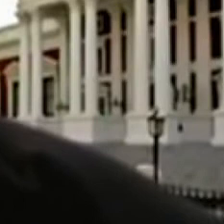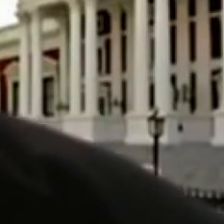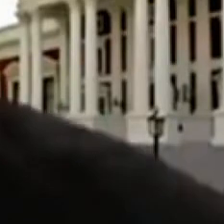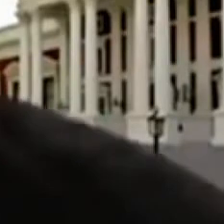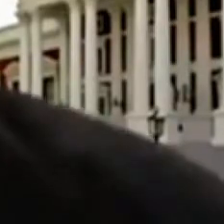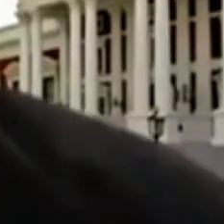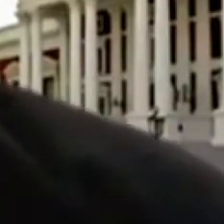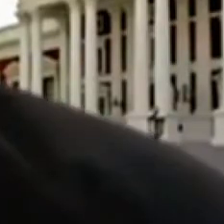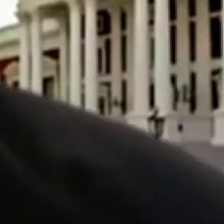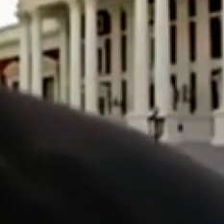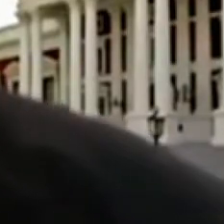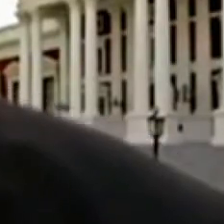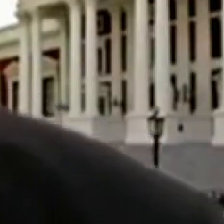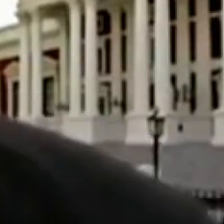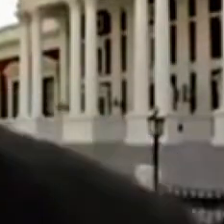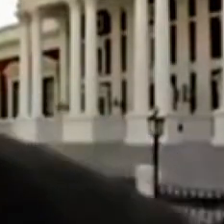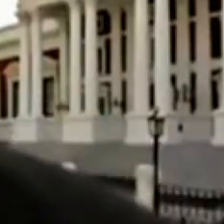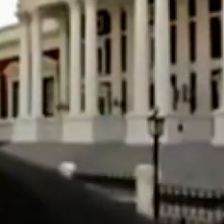Sumbuza.